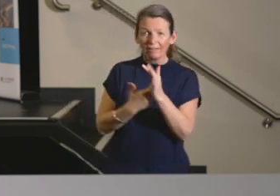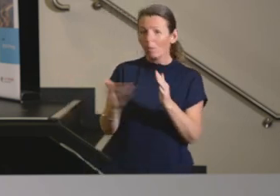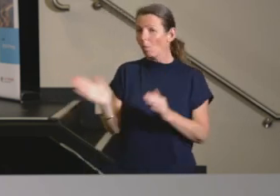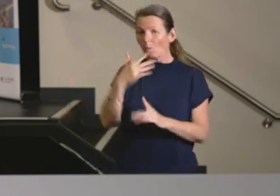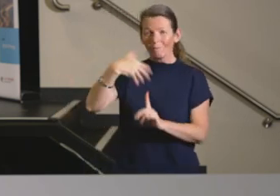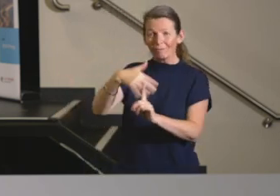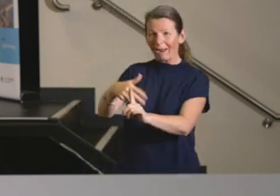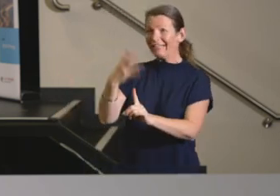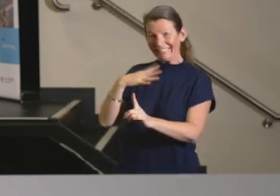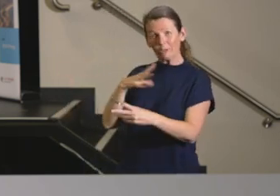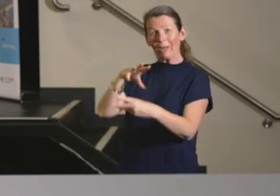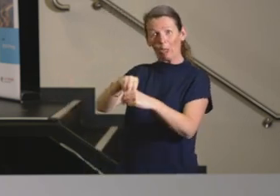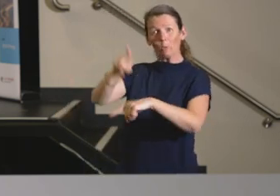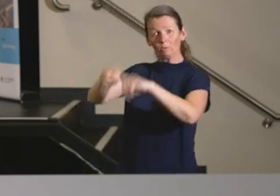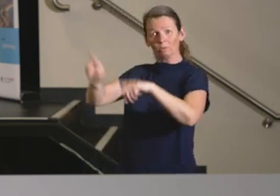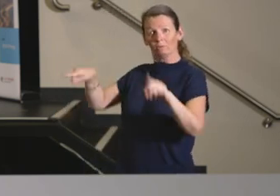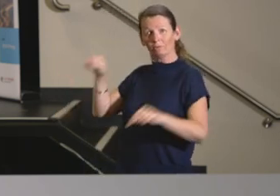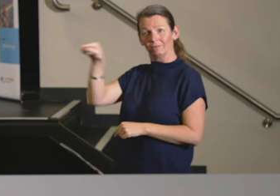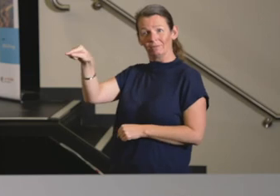it's right now,